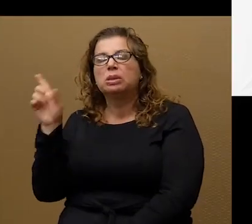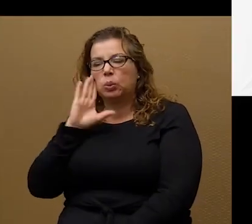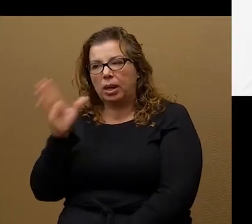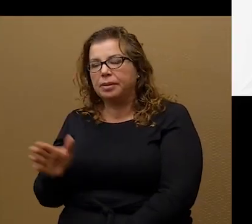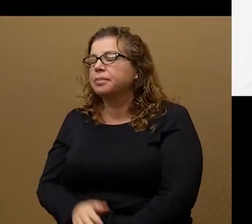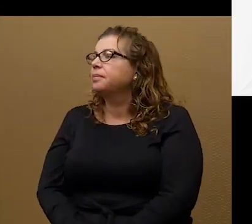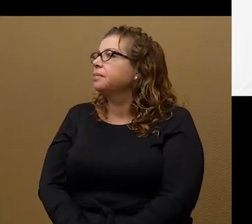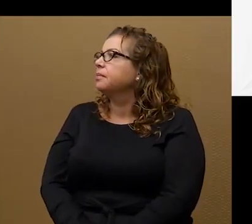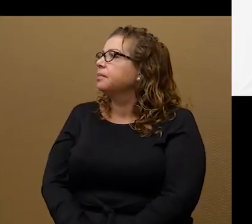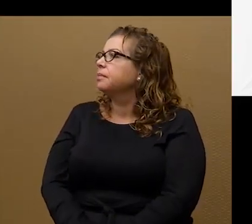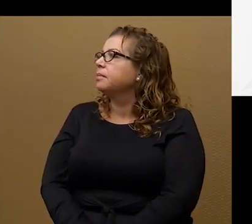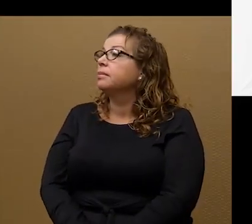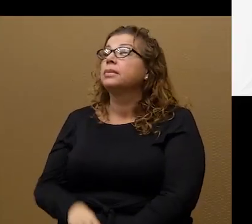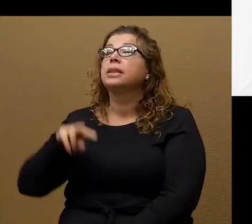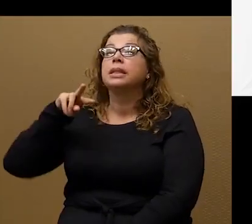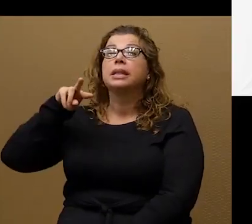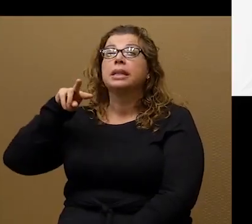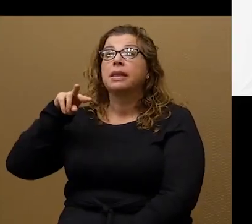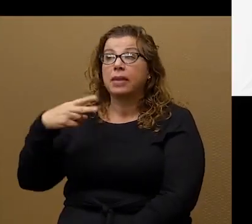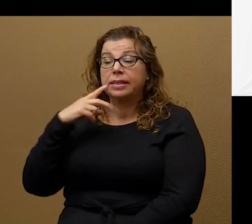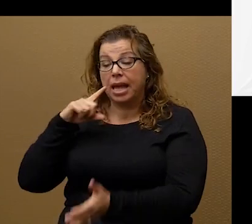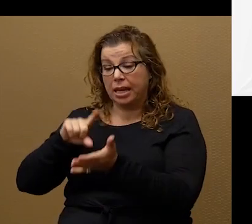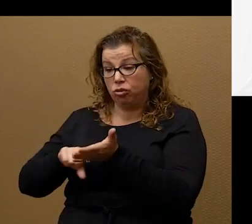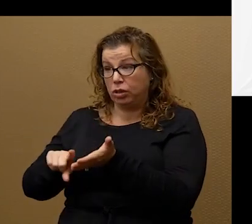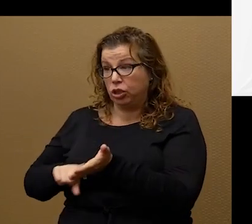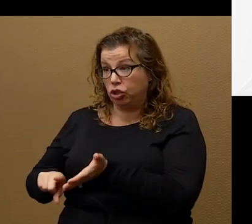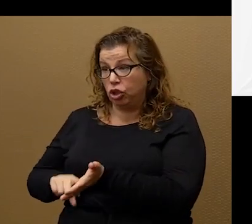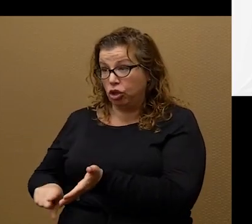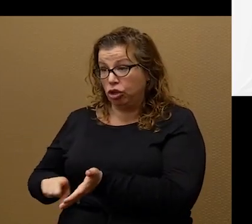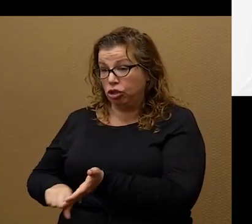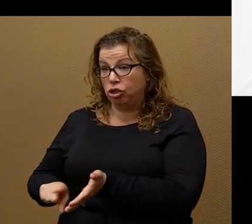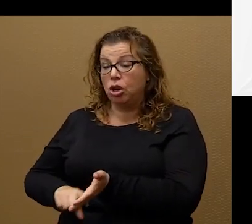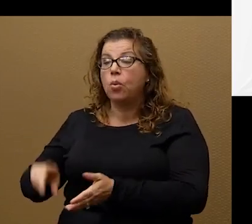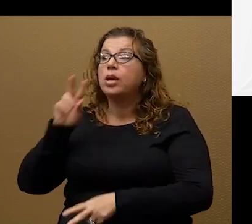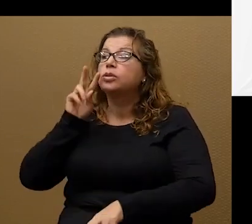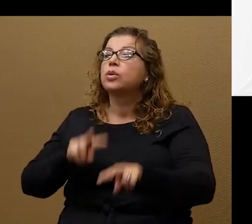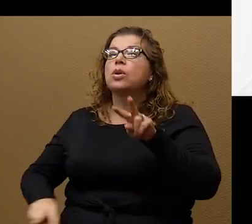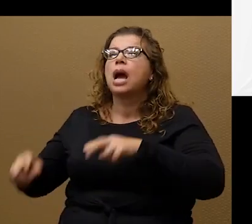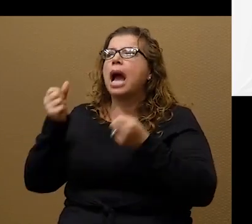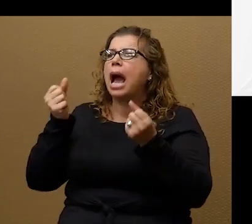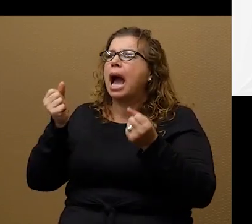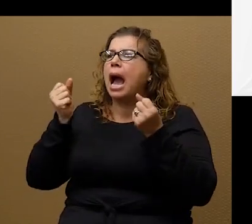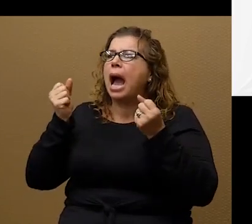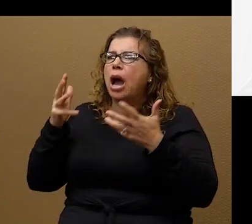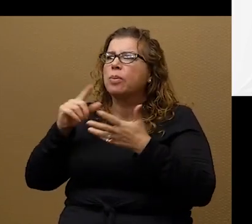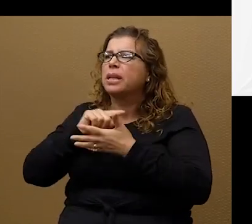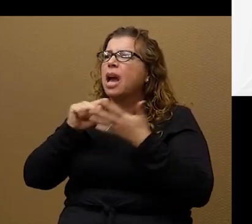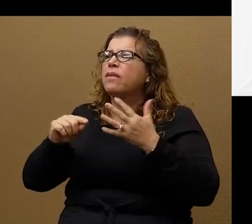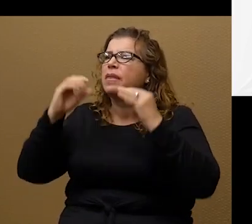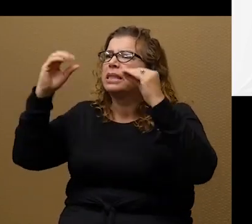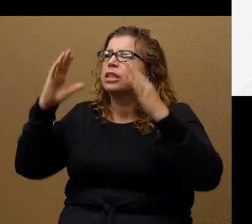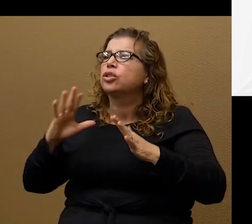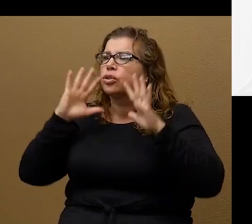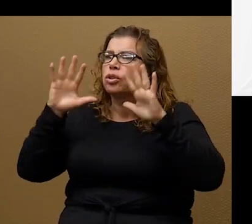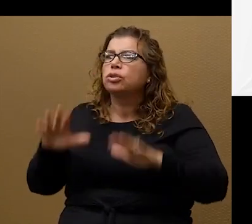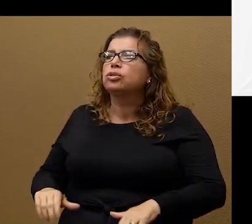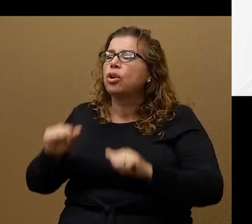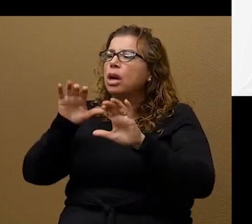So then the second study was to look at how many of these teachers took classes